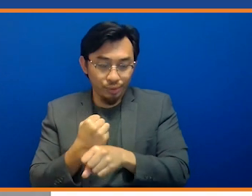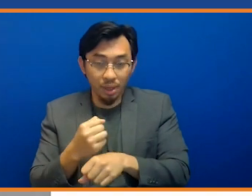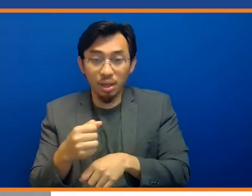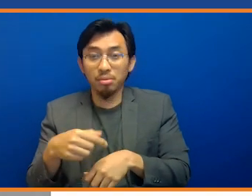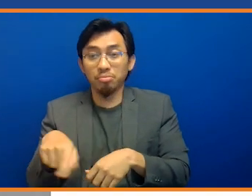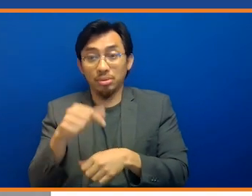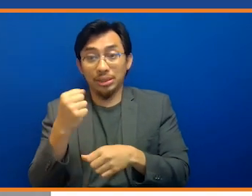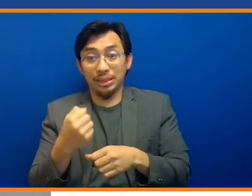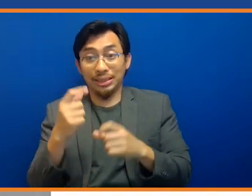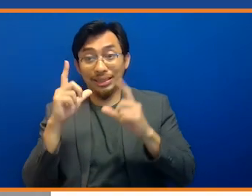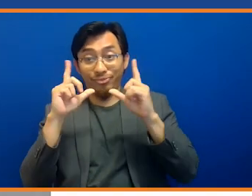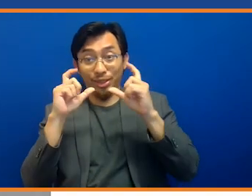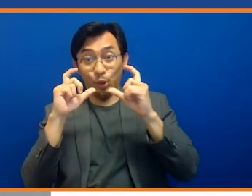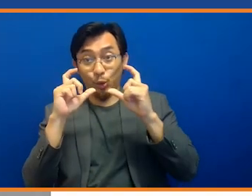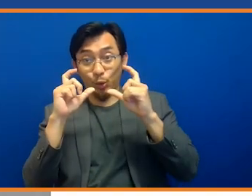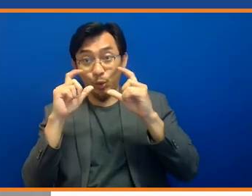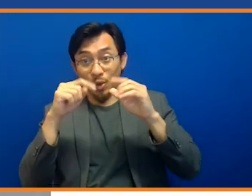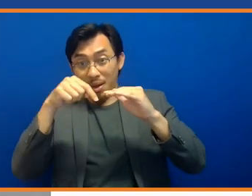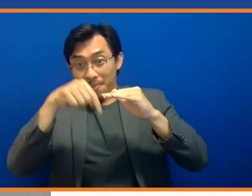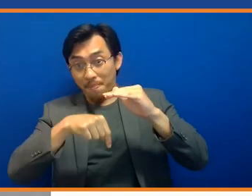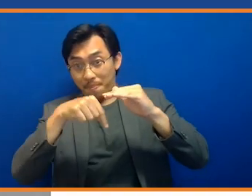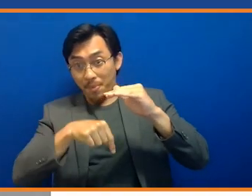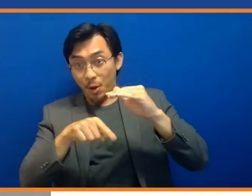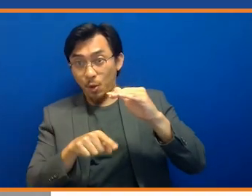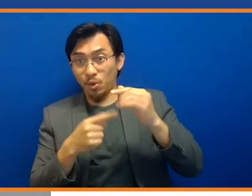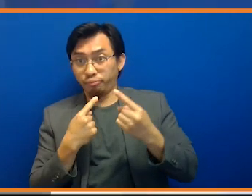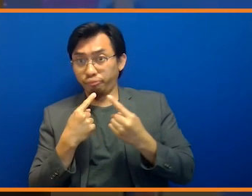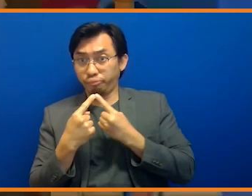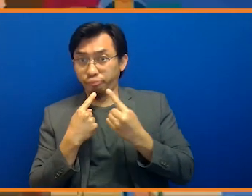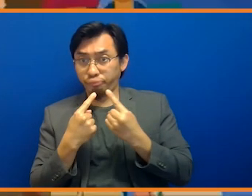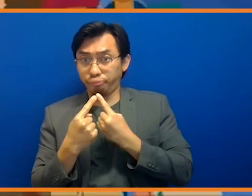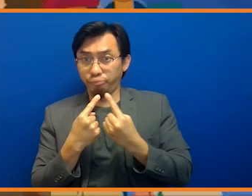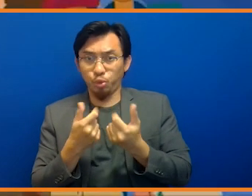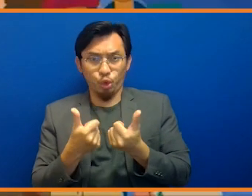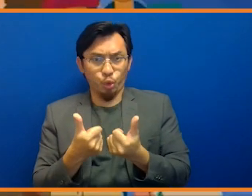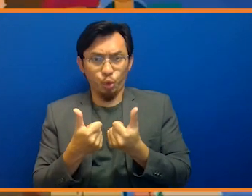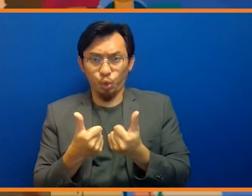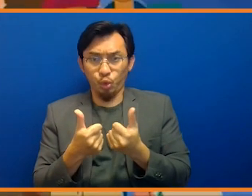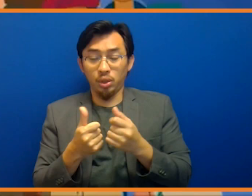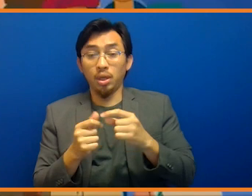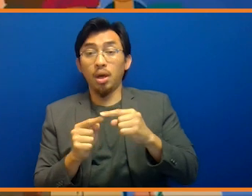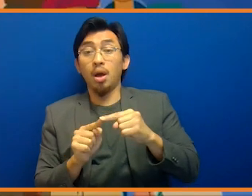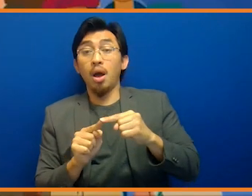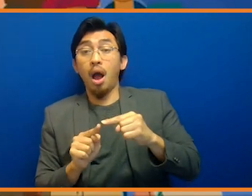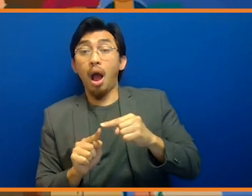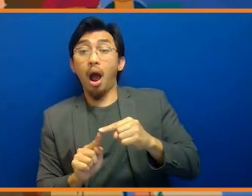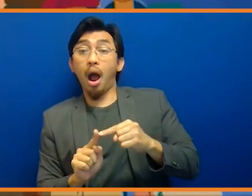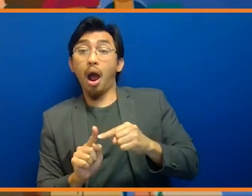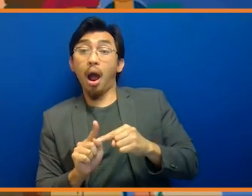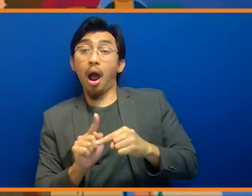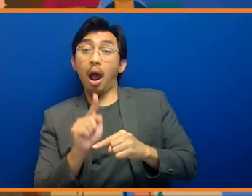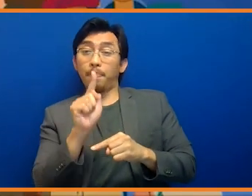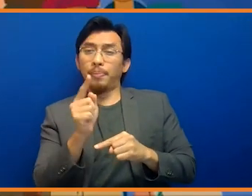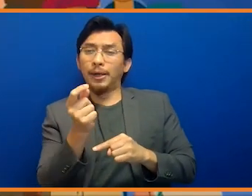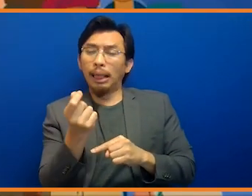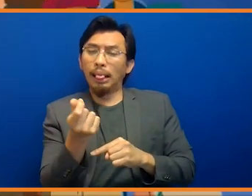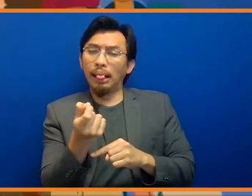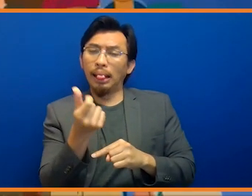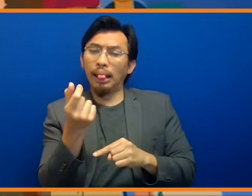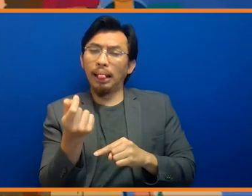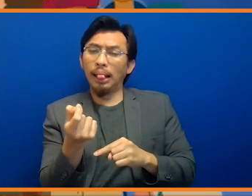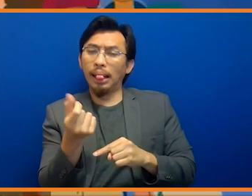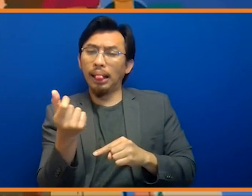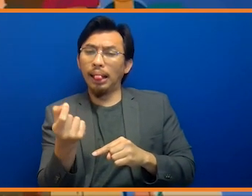picture from the below, this dialogue is very good, but up to the top, maybe less or